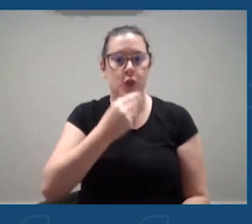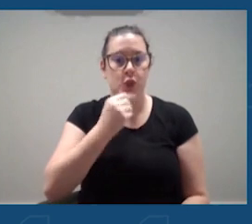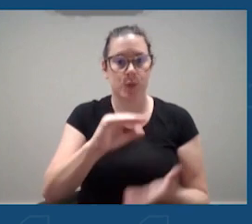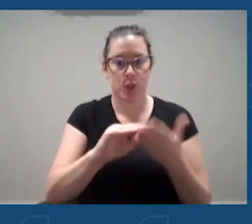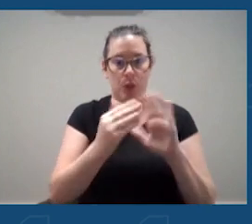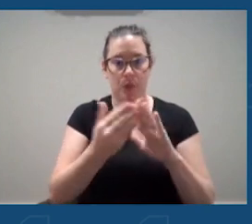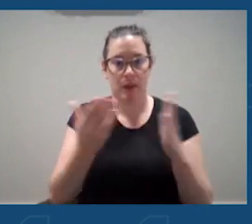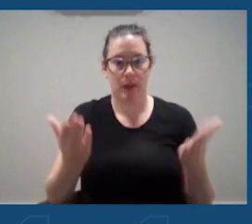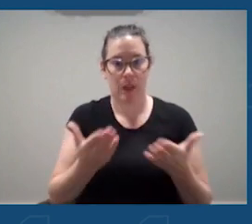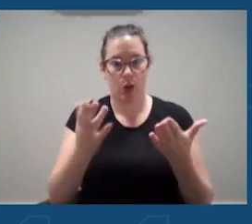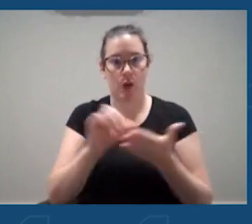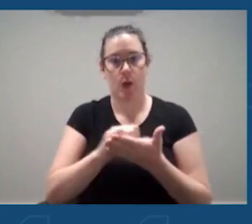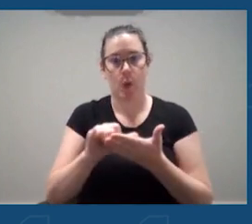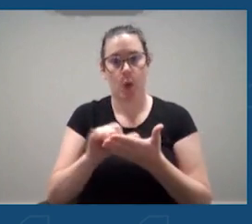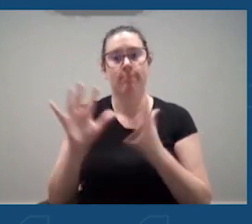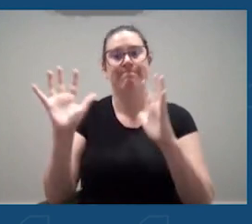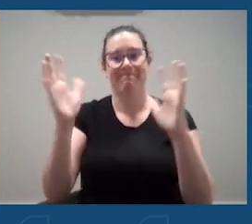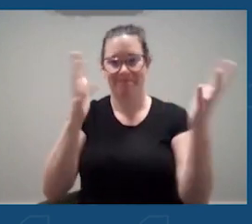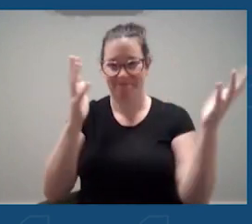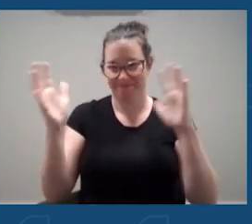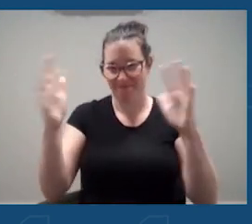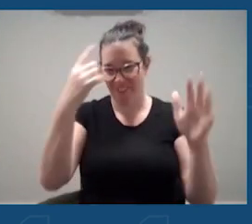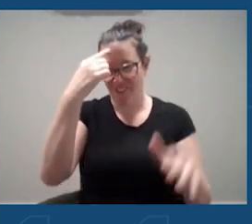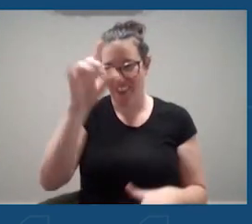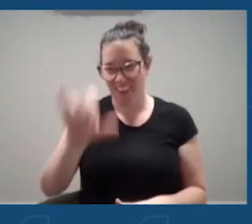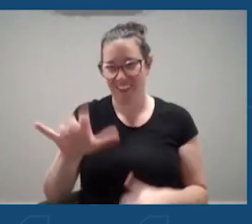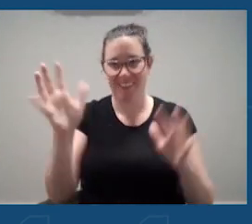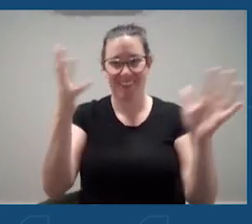a huge round of applause.